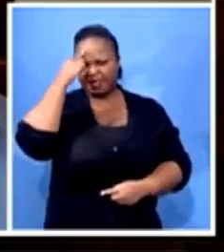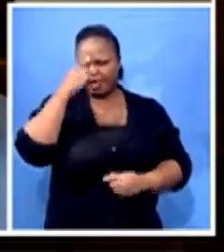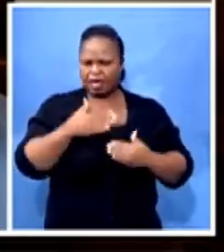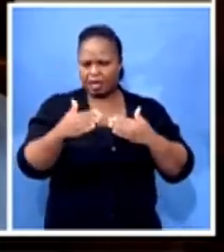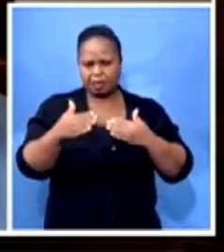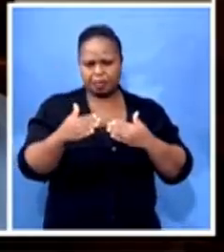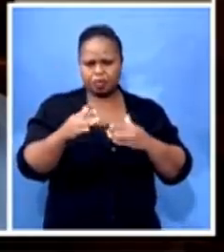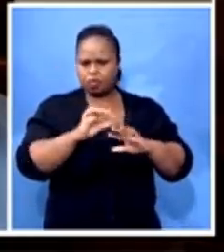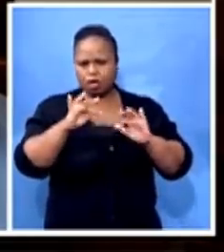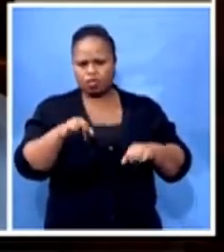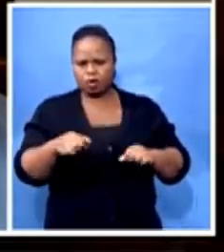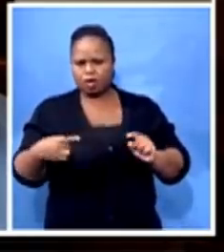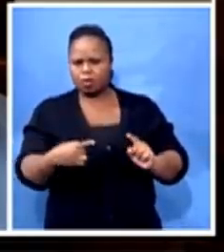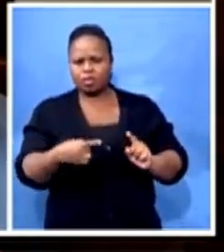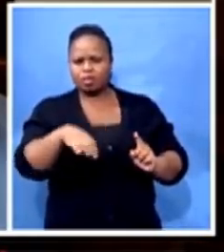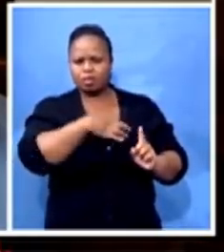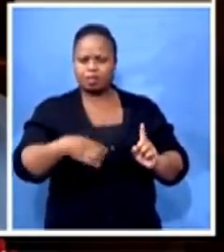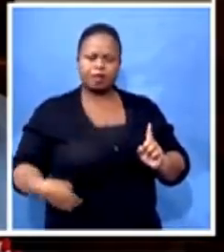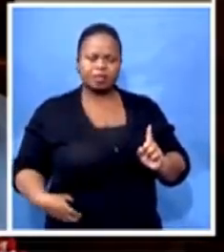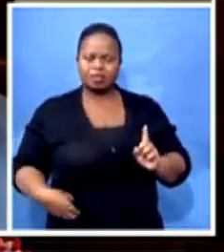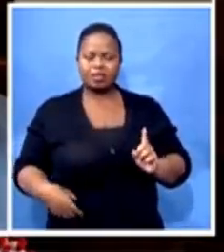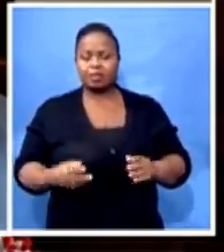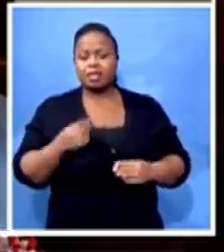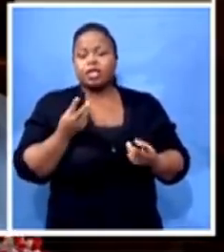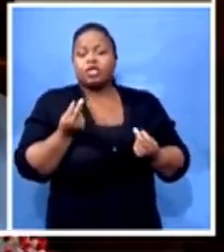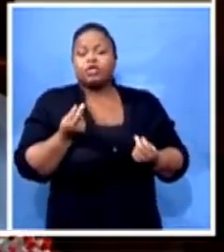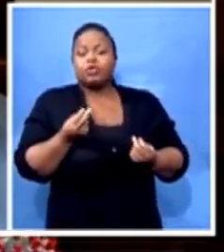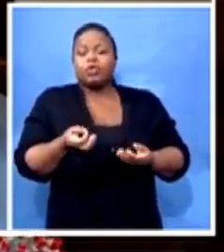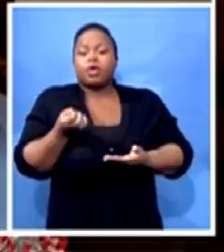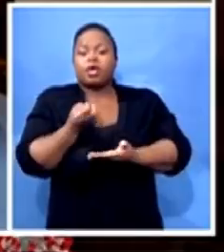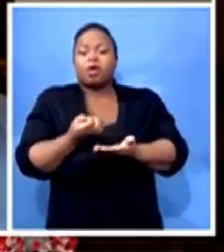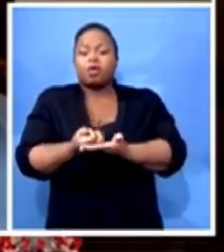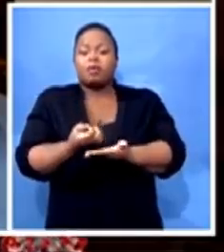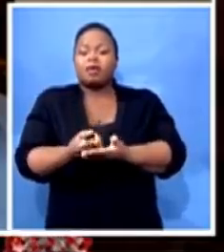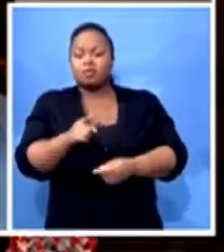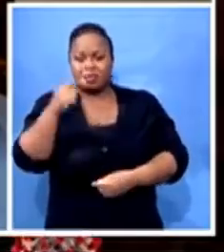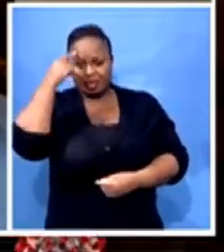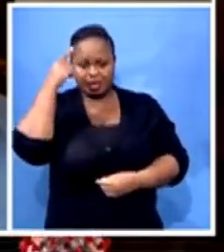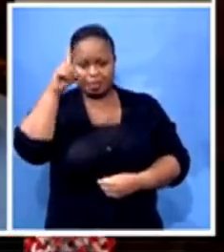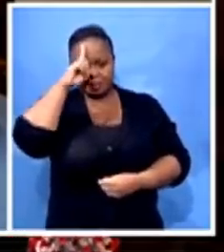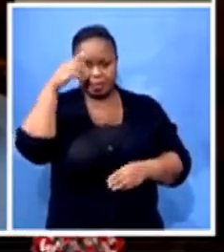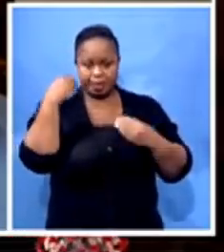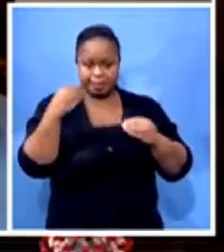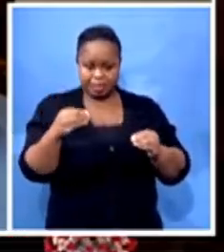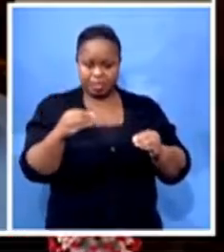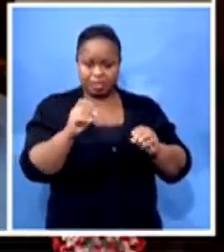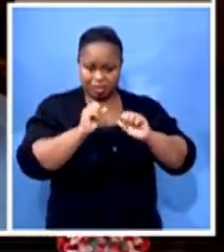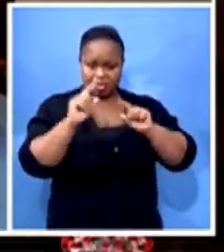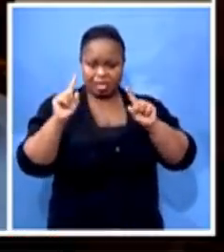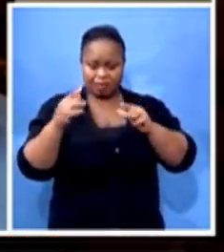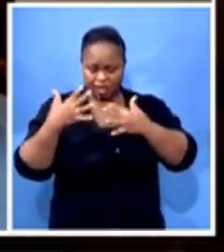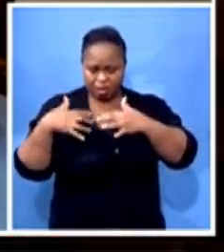And this new economy, can black business on their own bring it about, or will they still